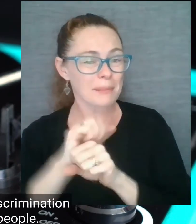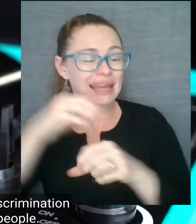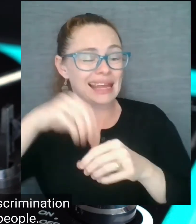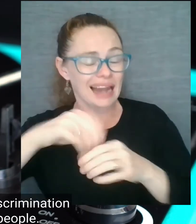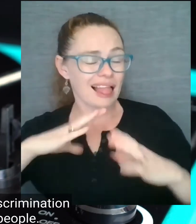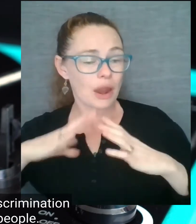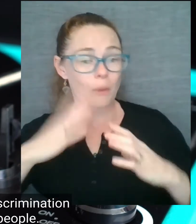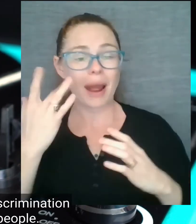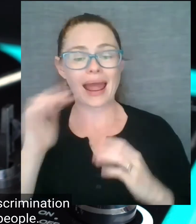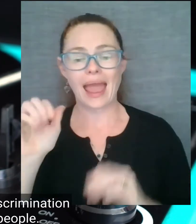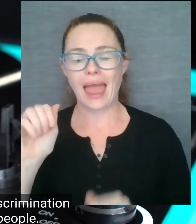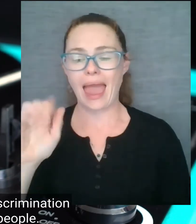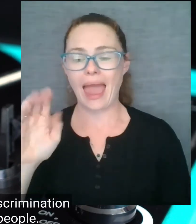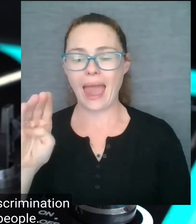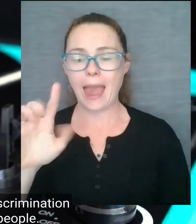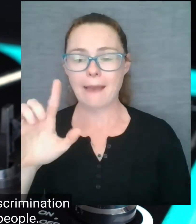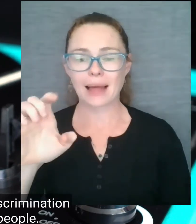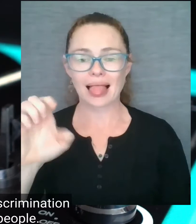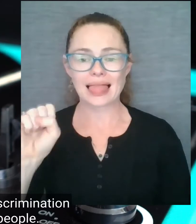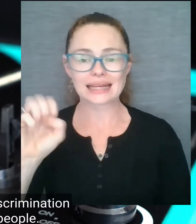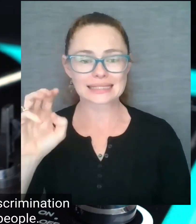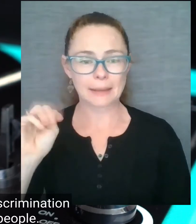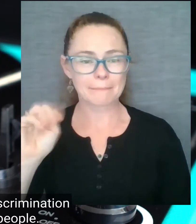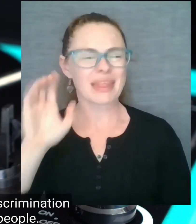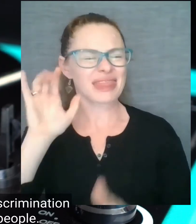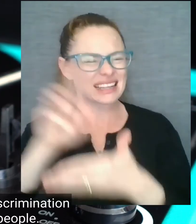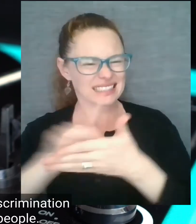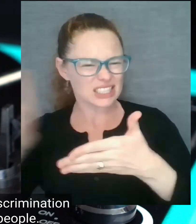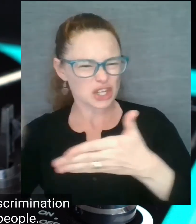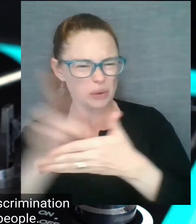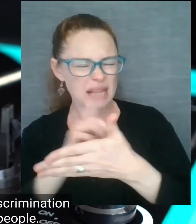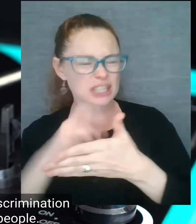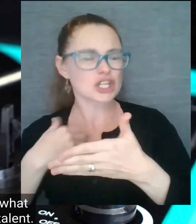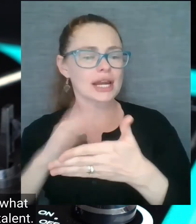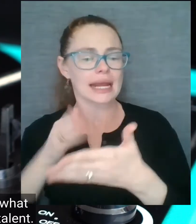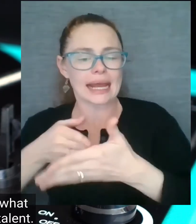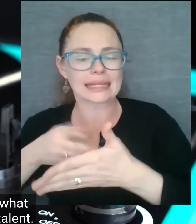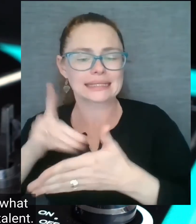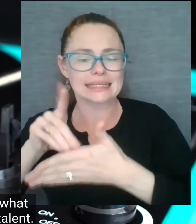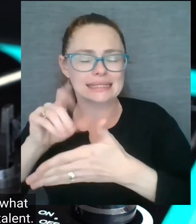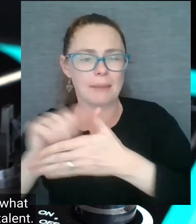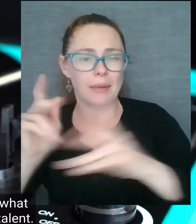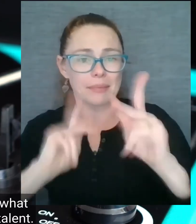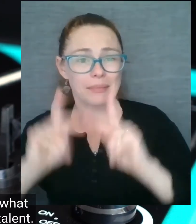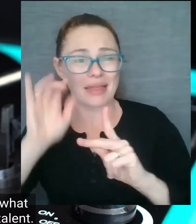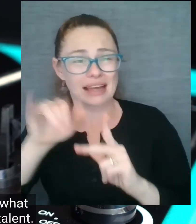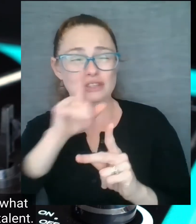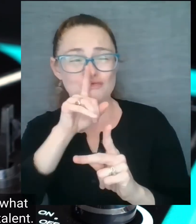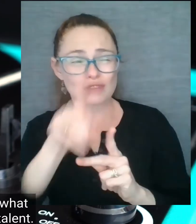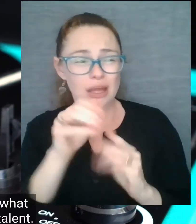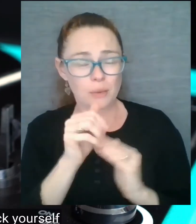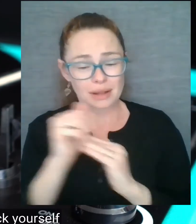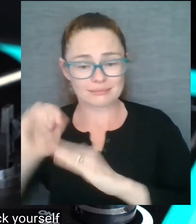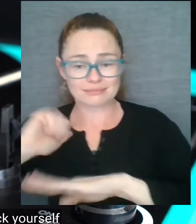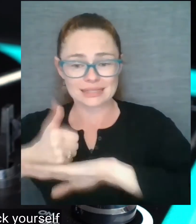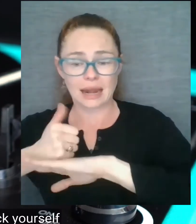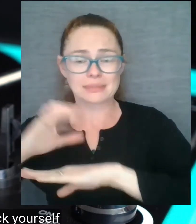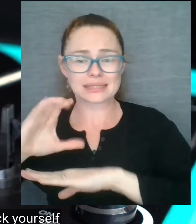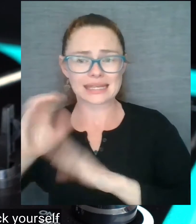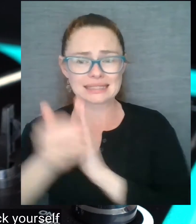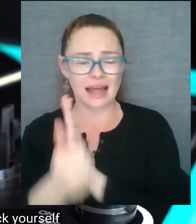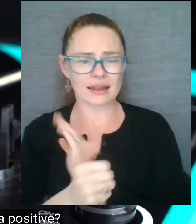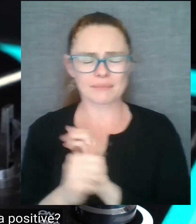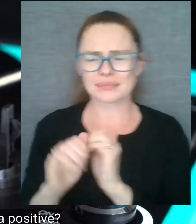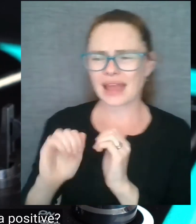of ableism, which is discrimination against disabled people. And then that's what really led to See Talent. Like, how did you